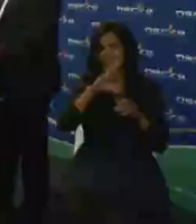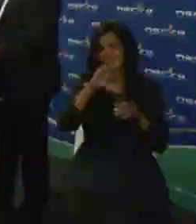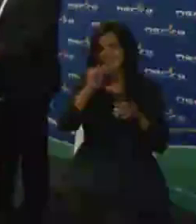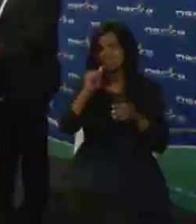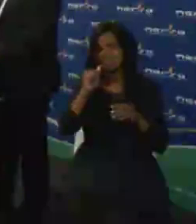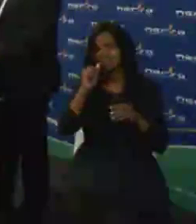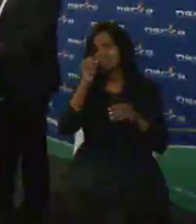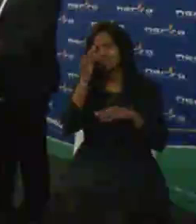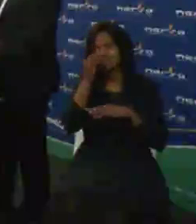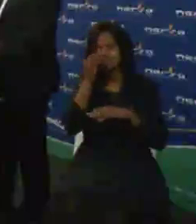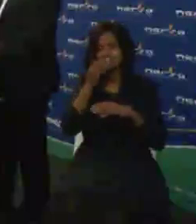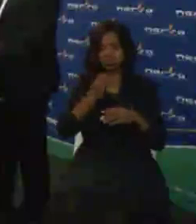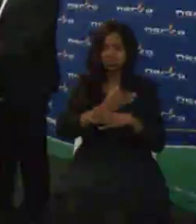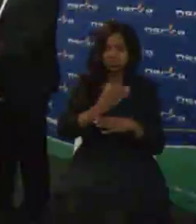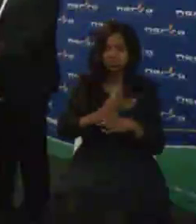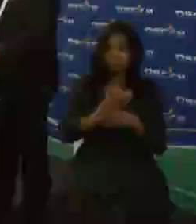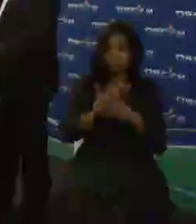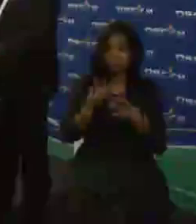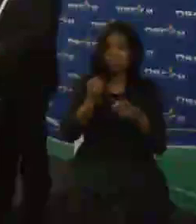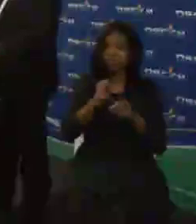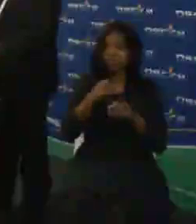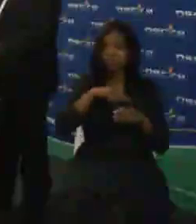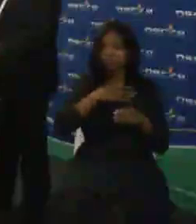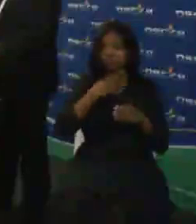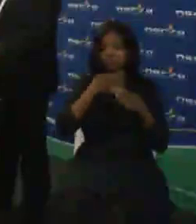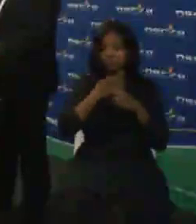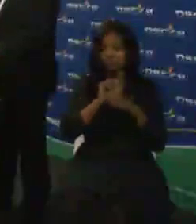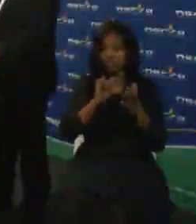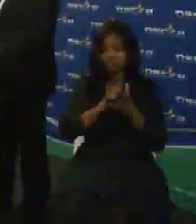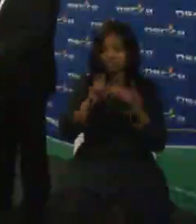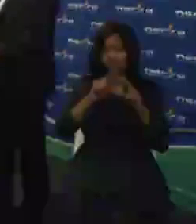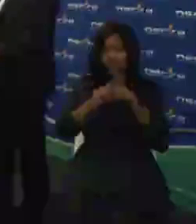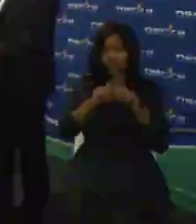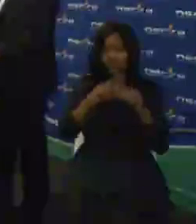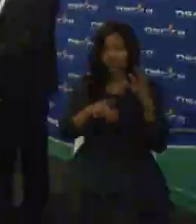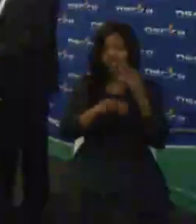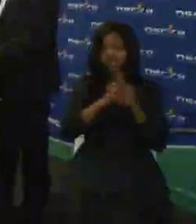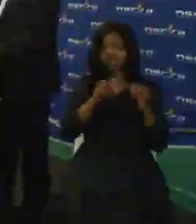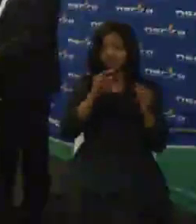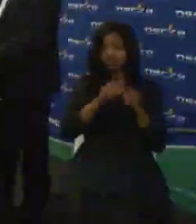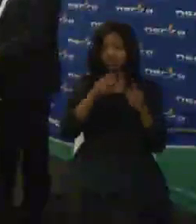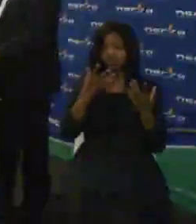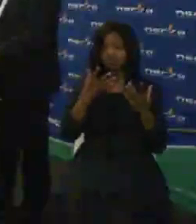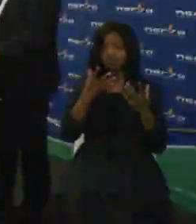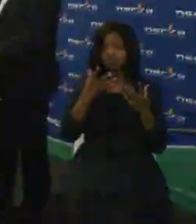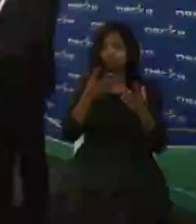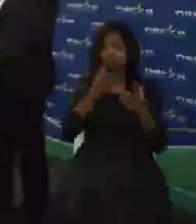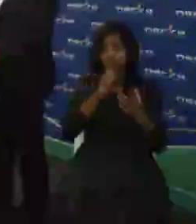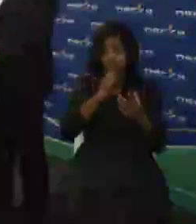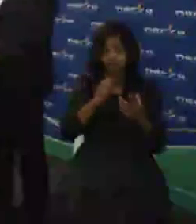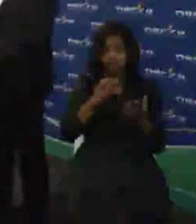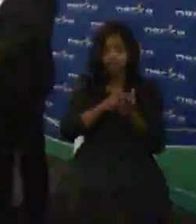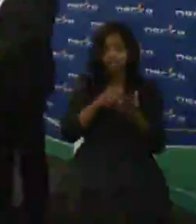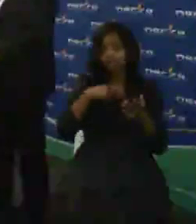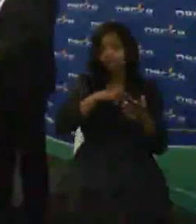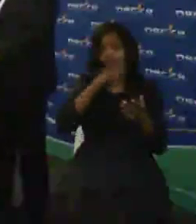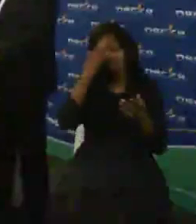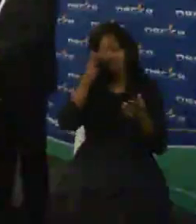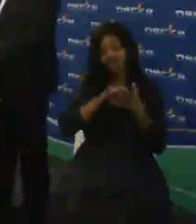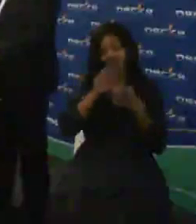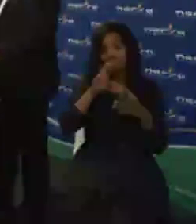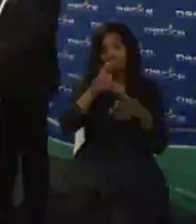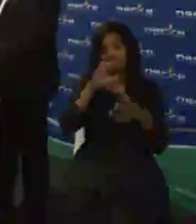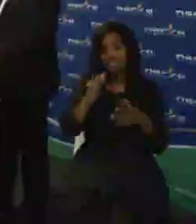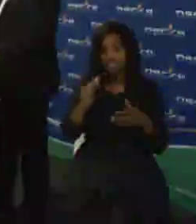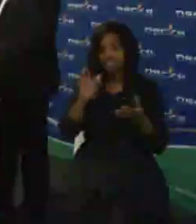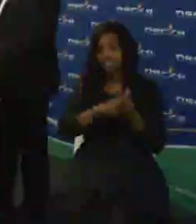future. So I just wanted to make that point, Chair. Adding to the fact, and we know that the RCA